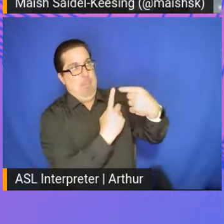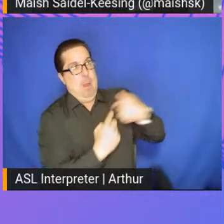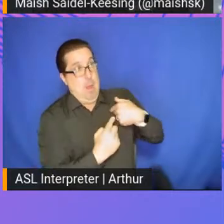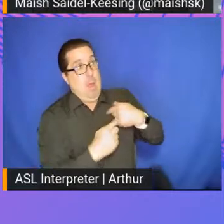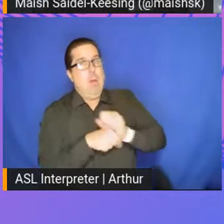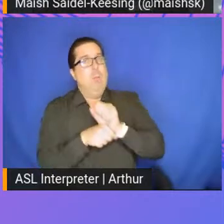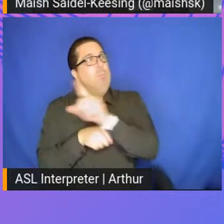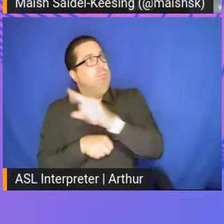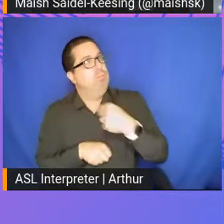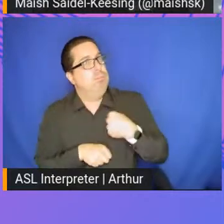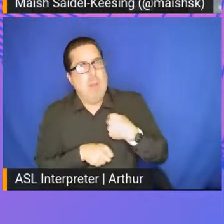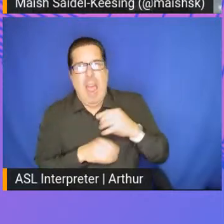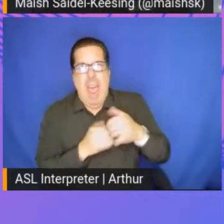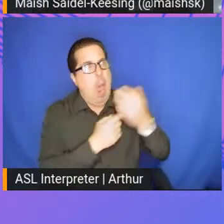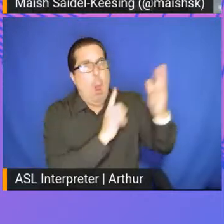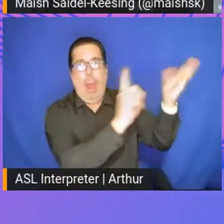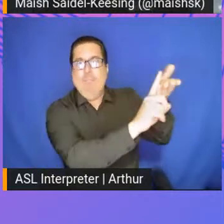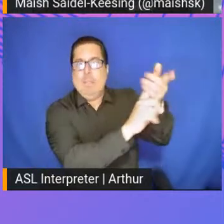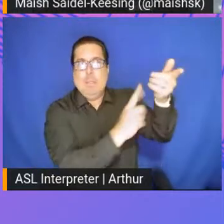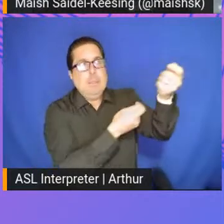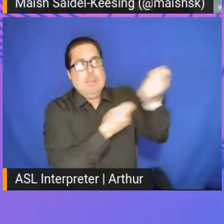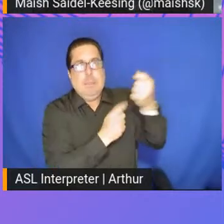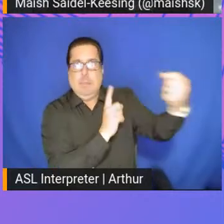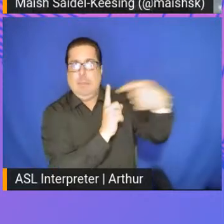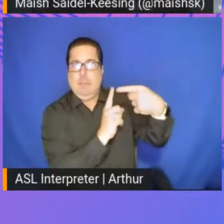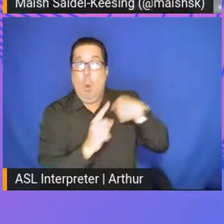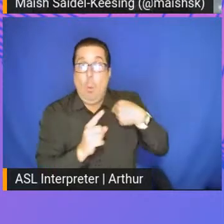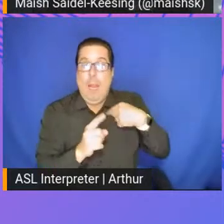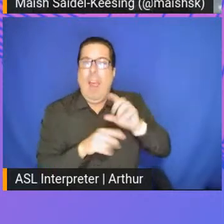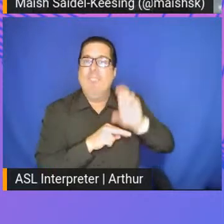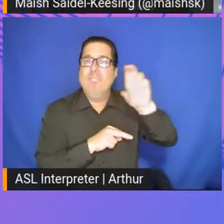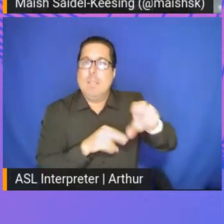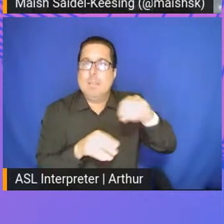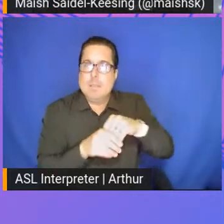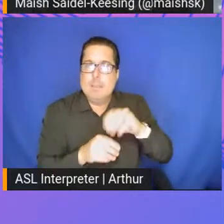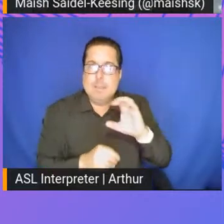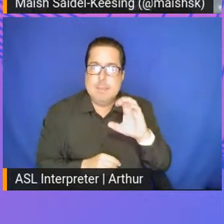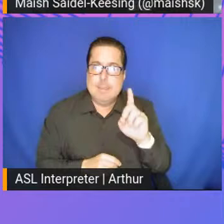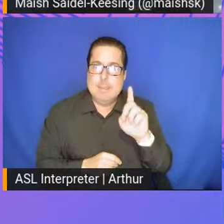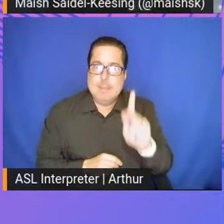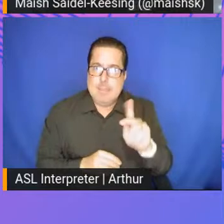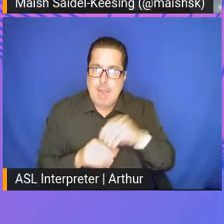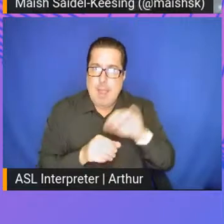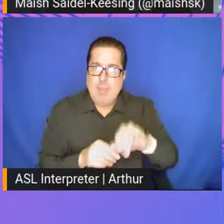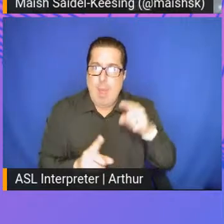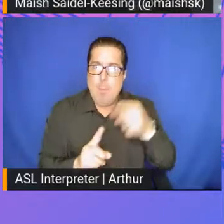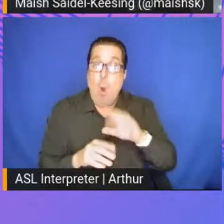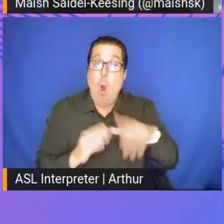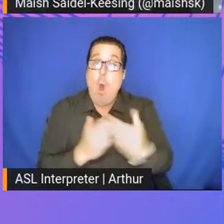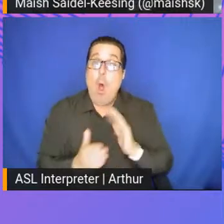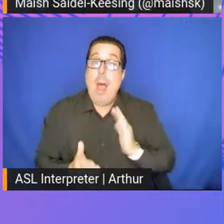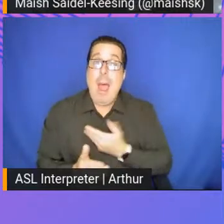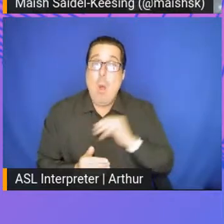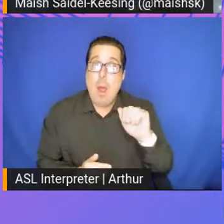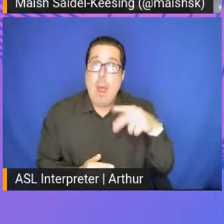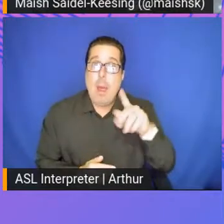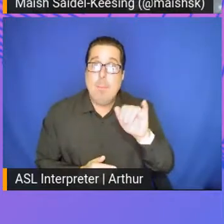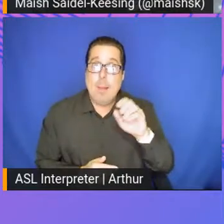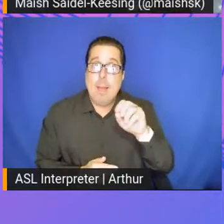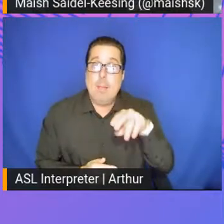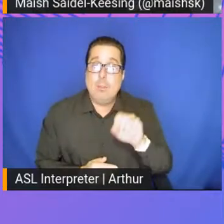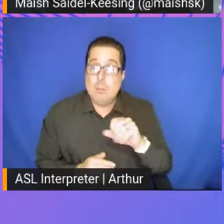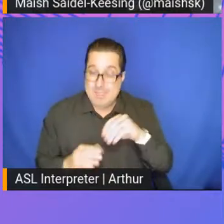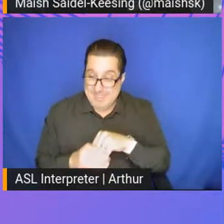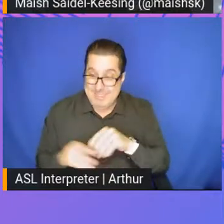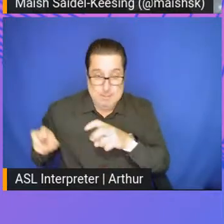So what did we do? We started investing in CDK at that point. We moved all of our applications into using